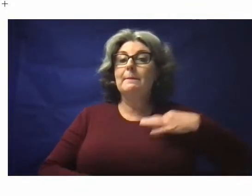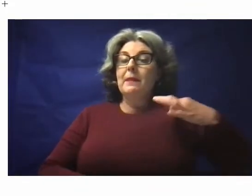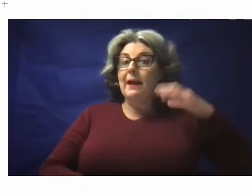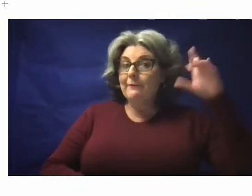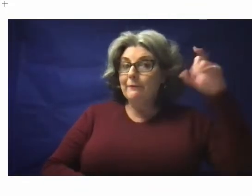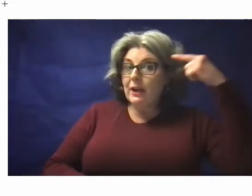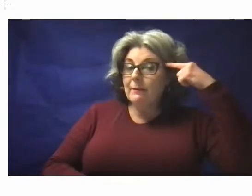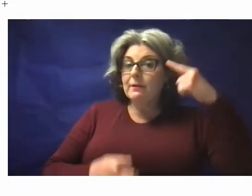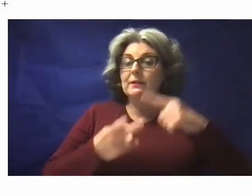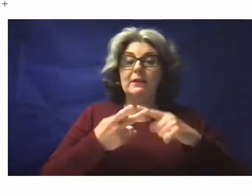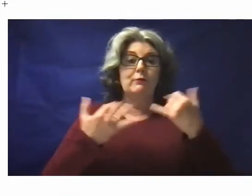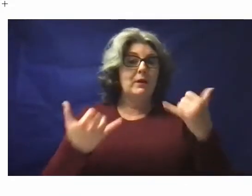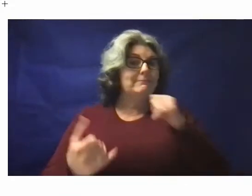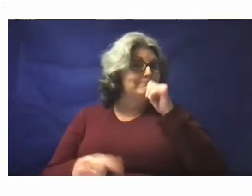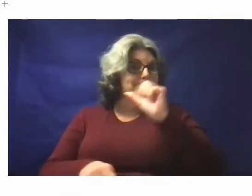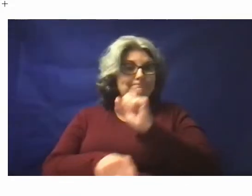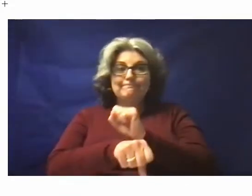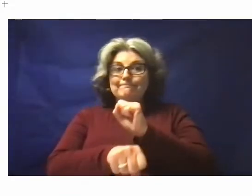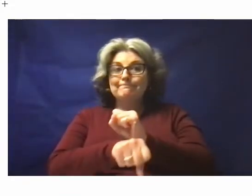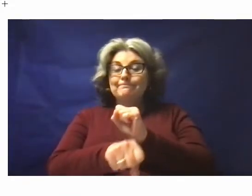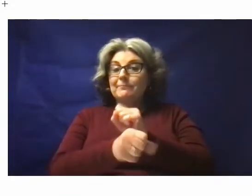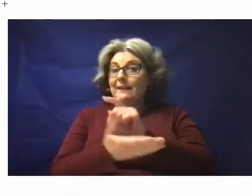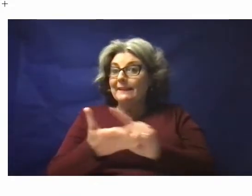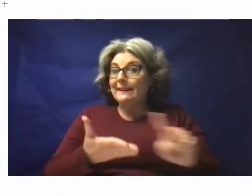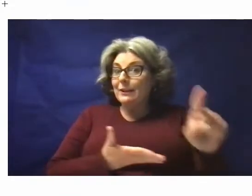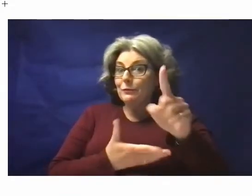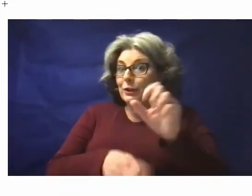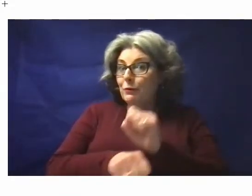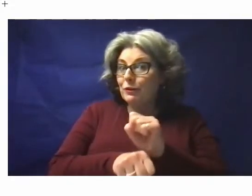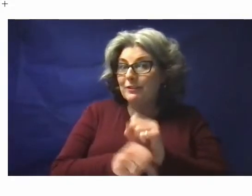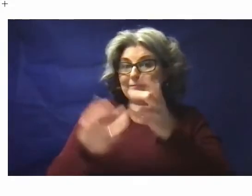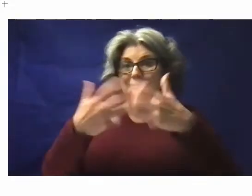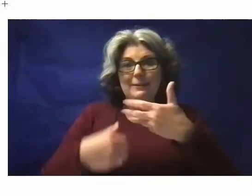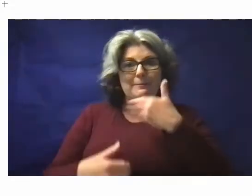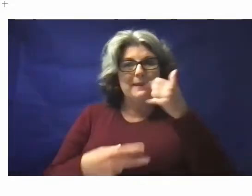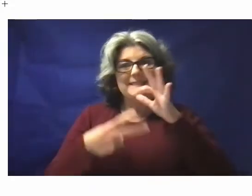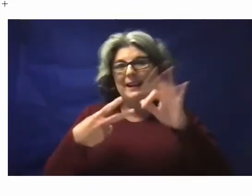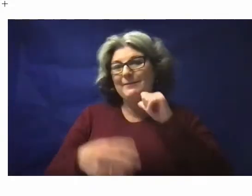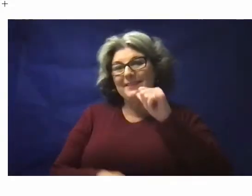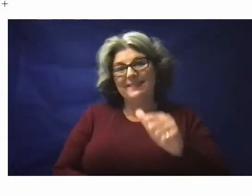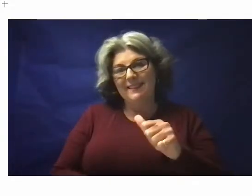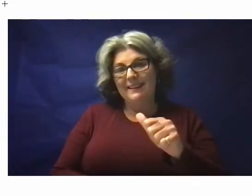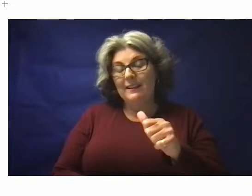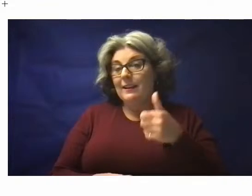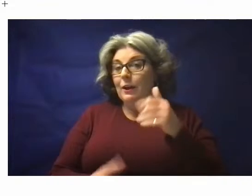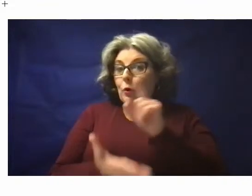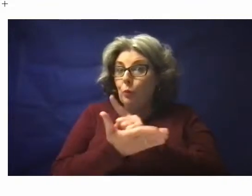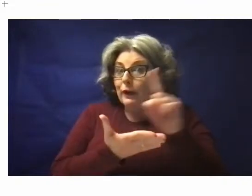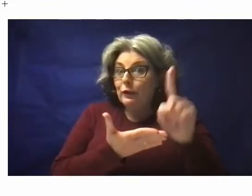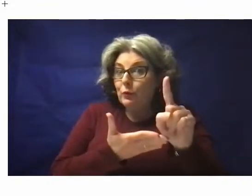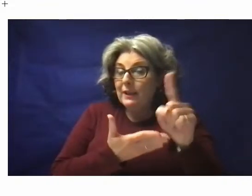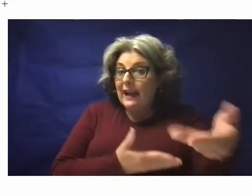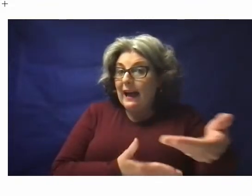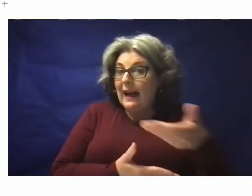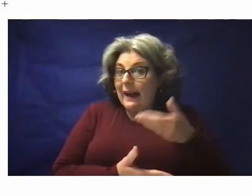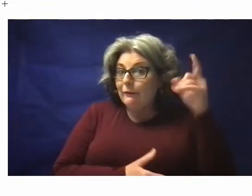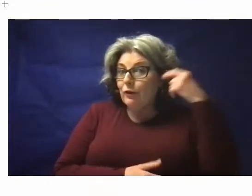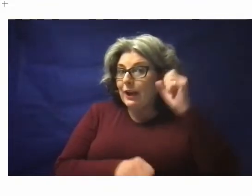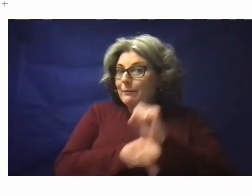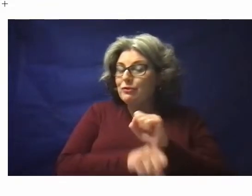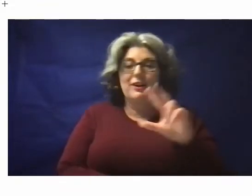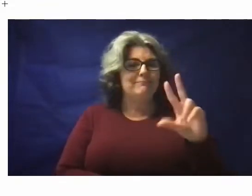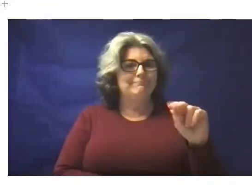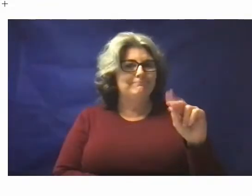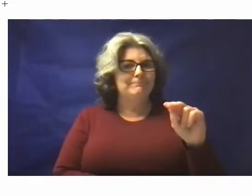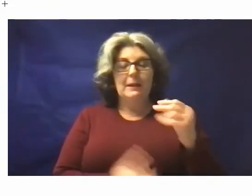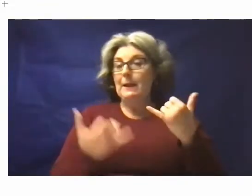unemployed currently and you want to be employed next week, that might not be the best option for you. We're not going to get through that process that quickly. But if you're currently employed